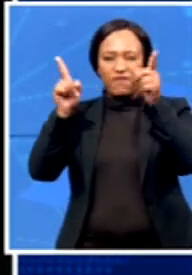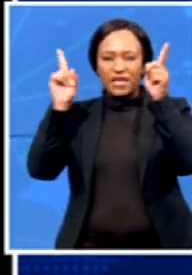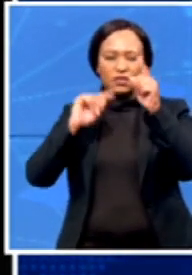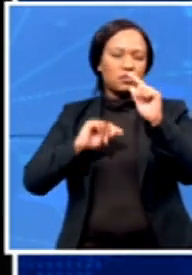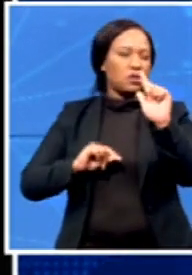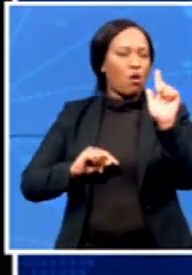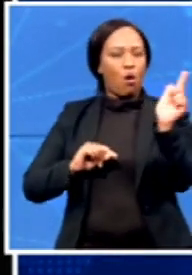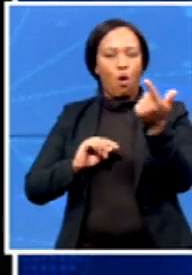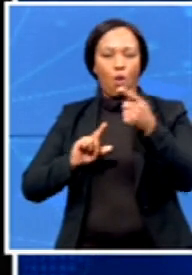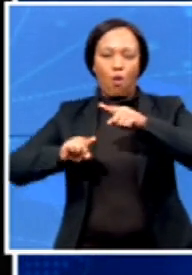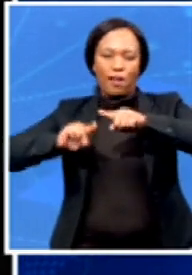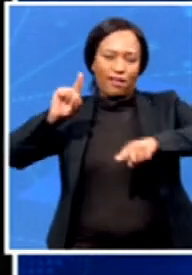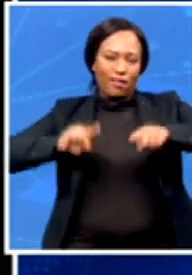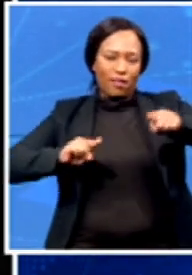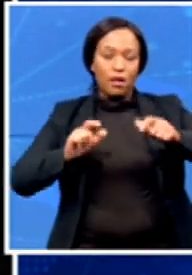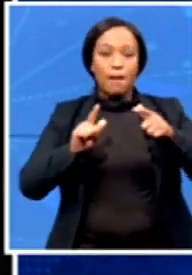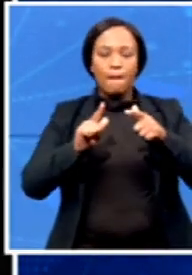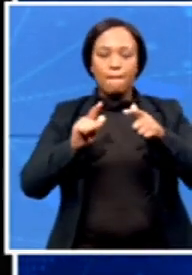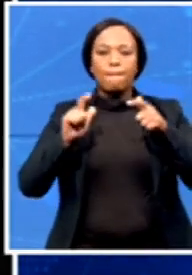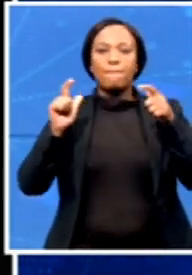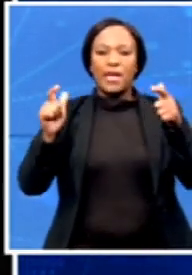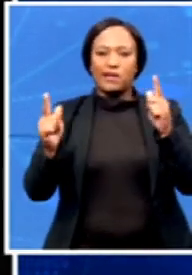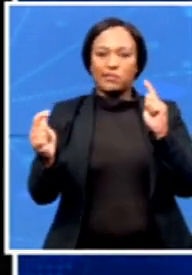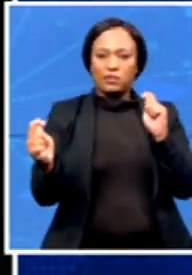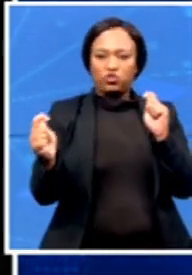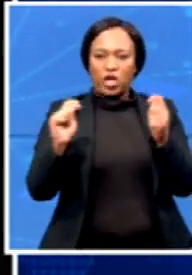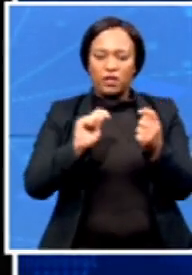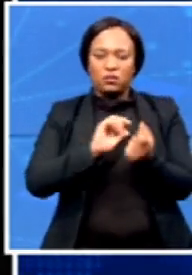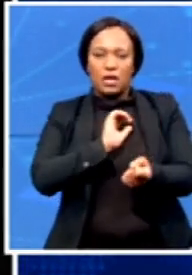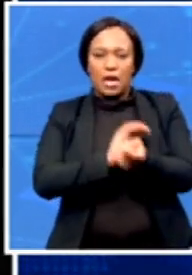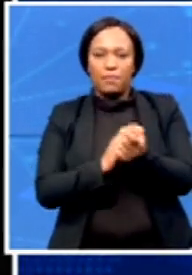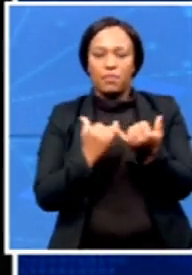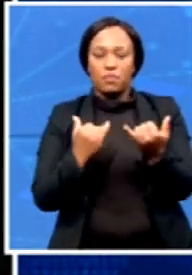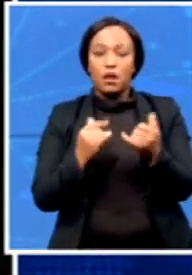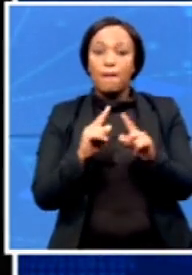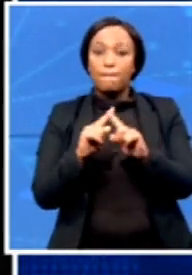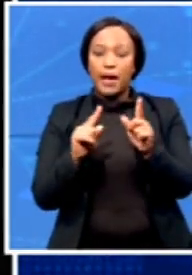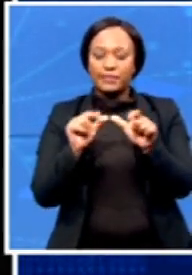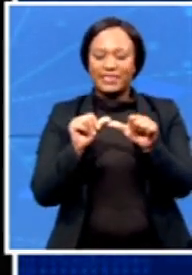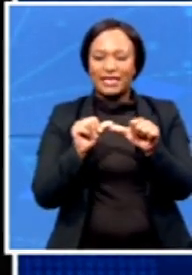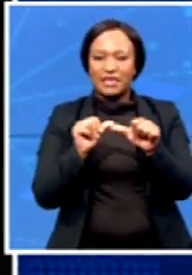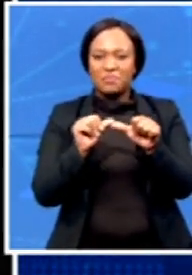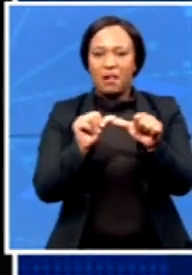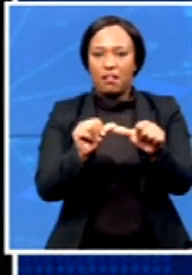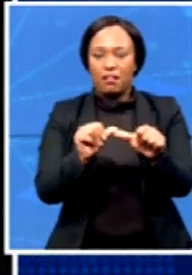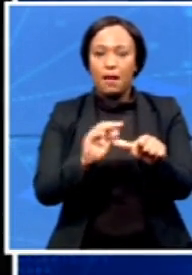change. Sustainability is critical. Financial sustainability, as well as